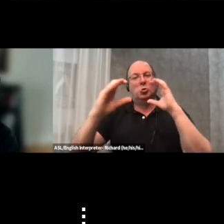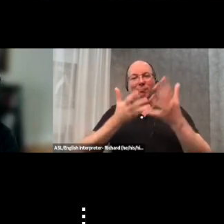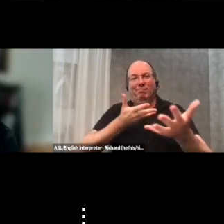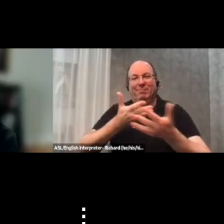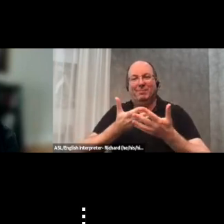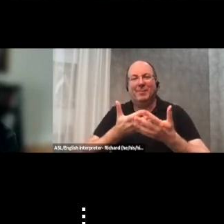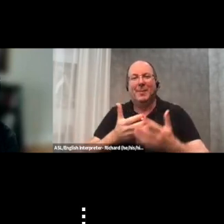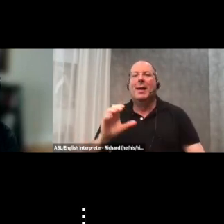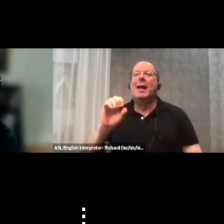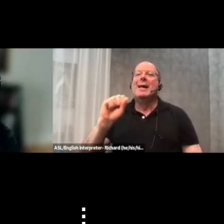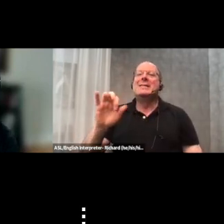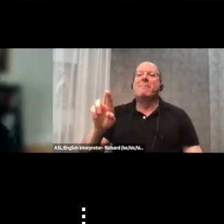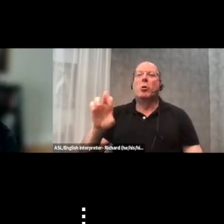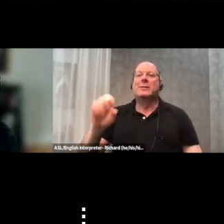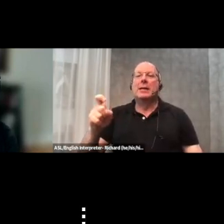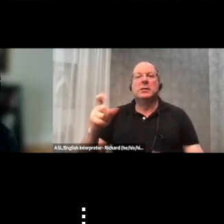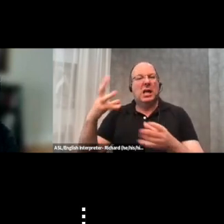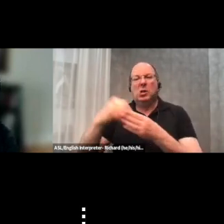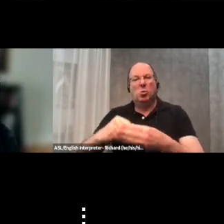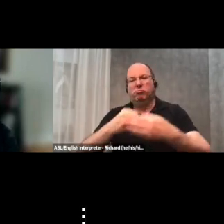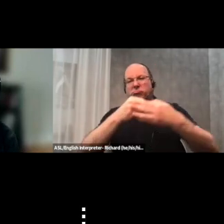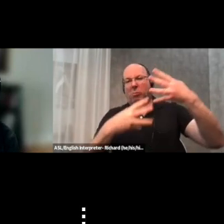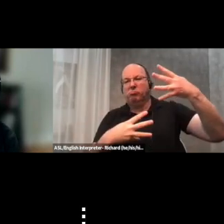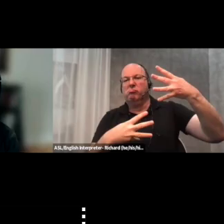safer sex is a lot of different things.